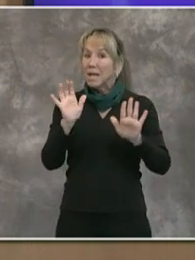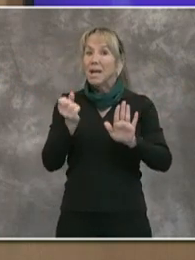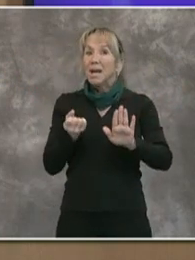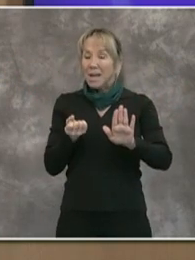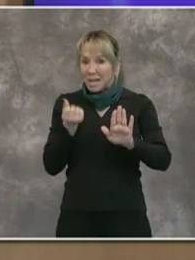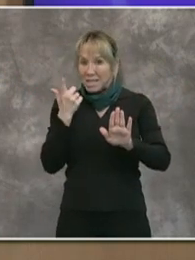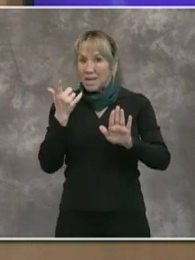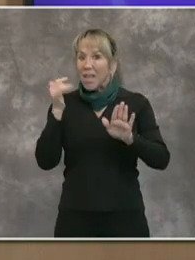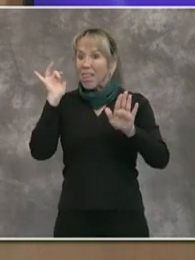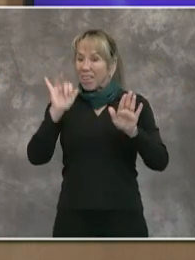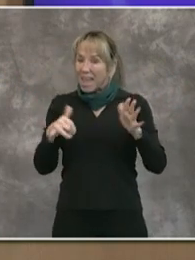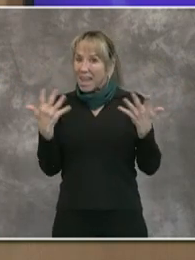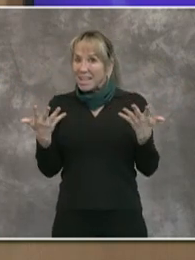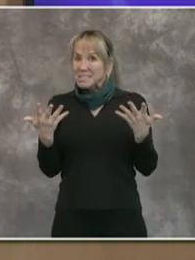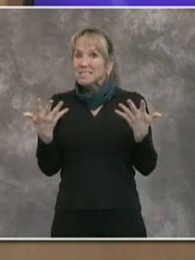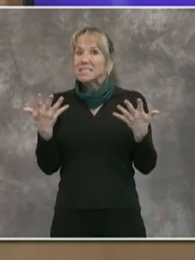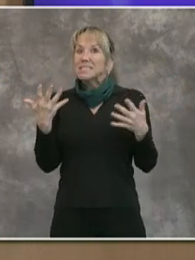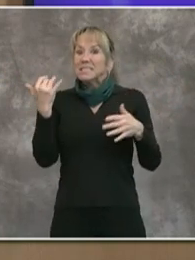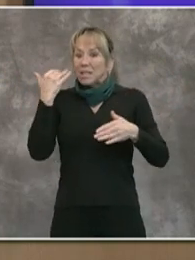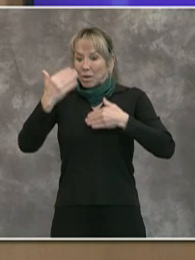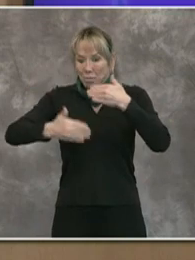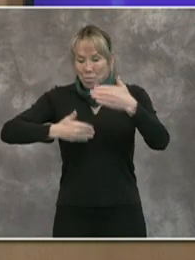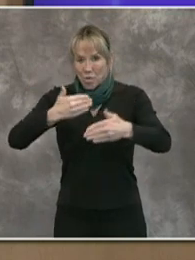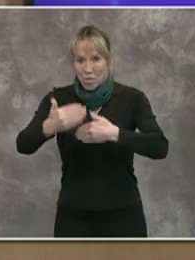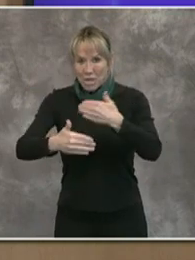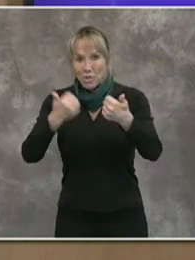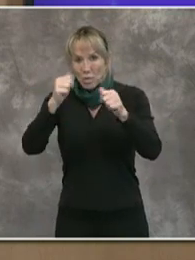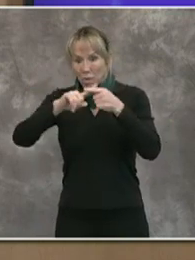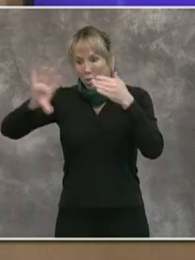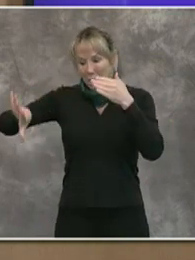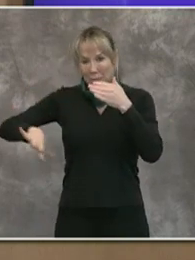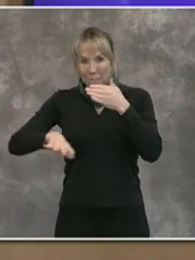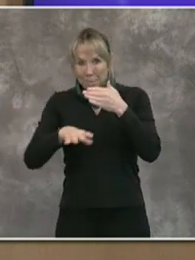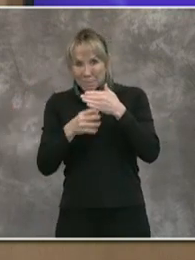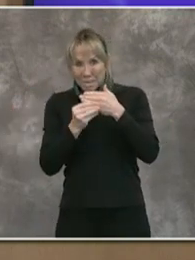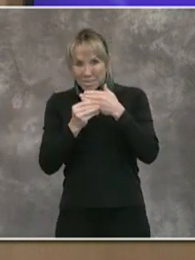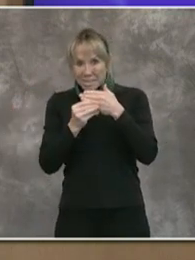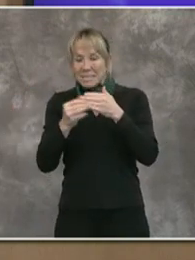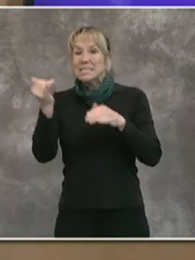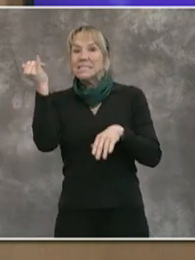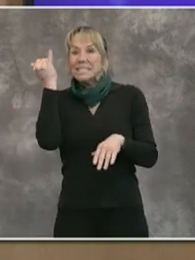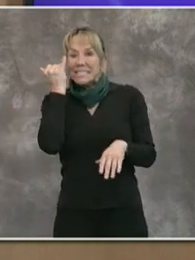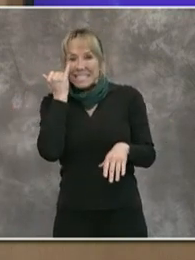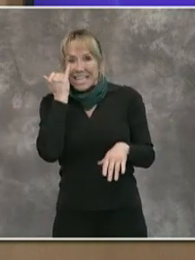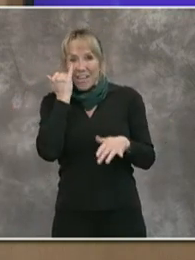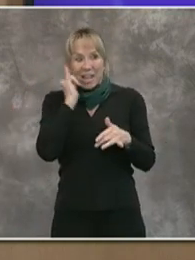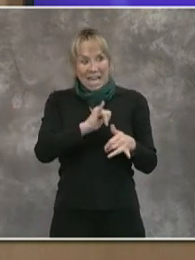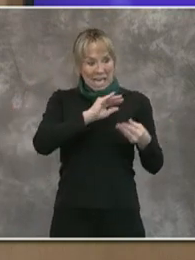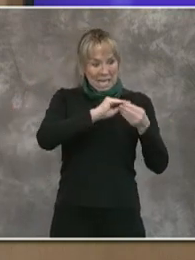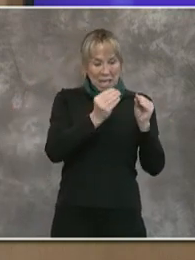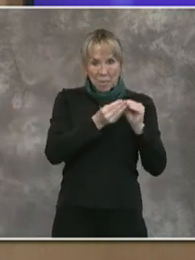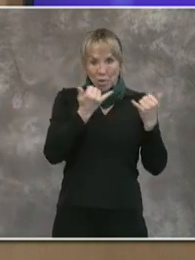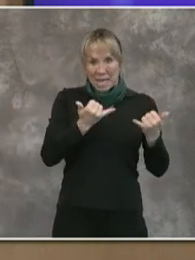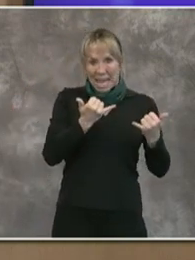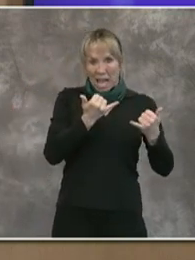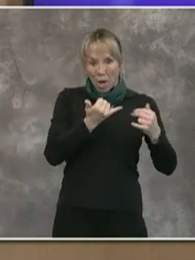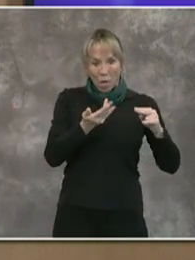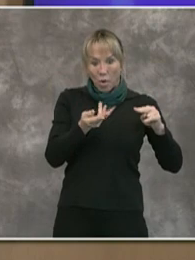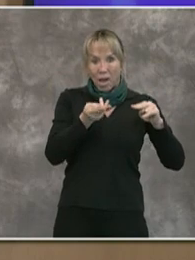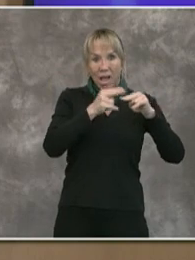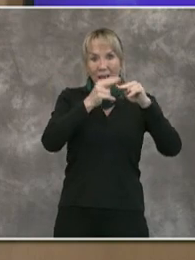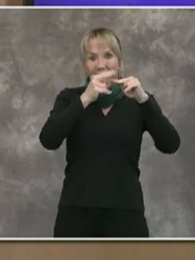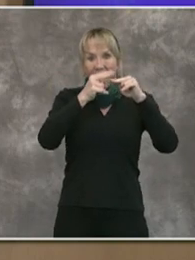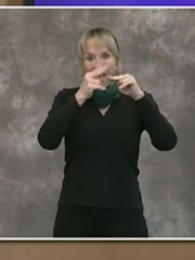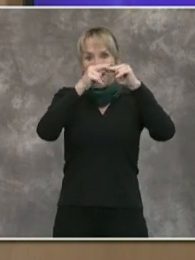negatively impacted in the ability to move forward with or implement if our current positive trends and encouraging news are